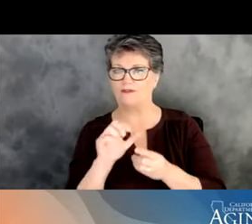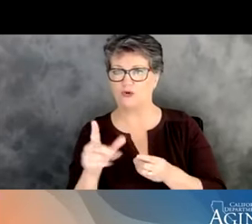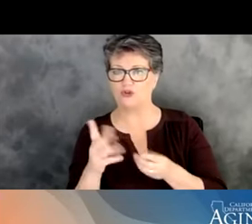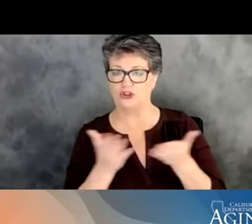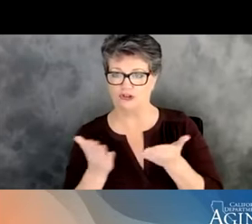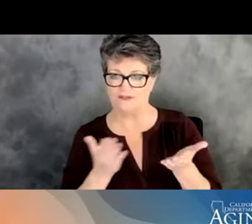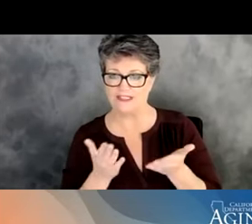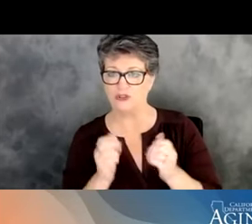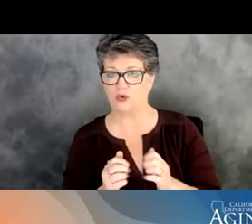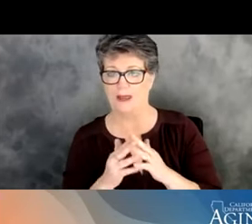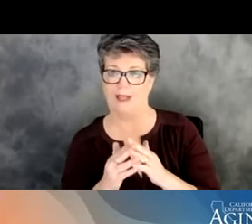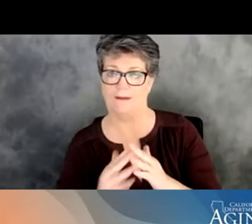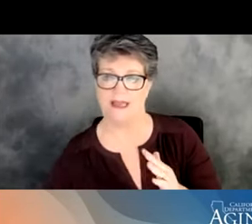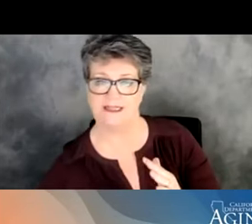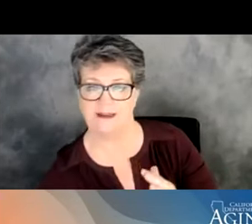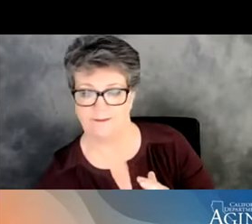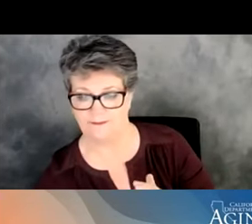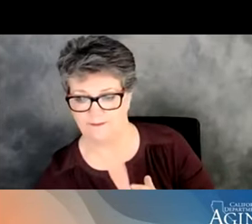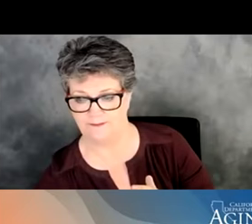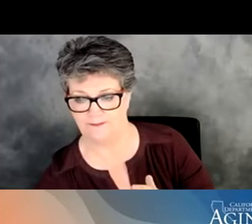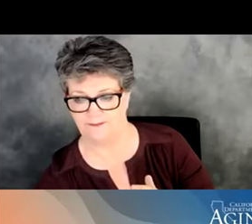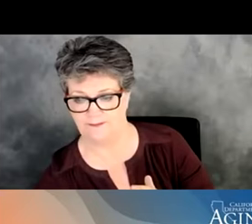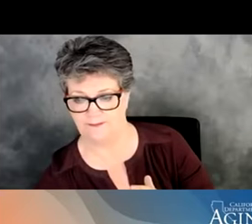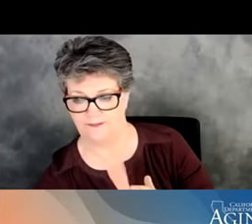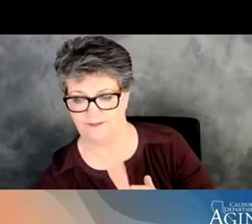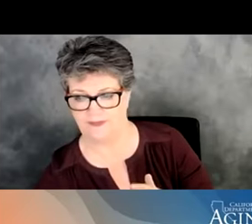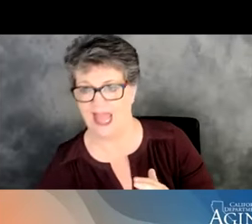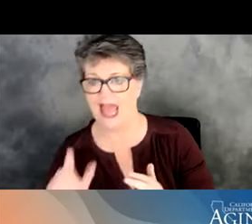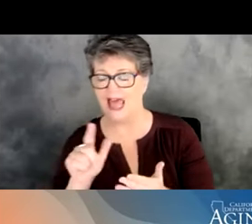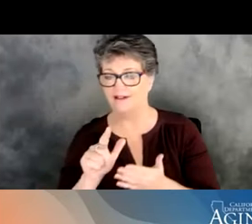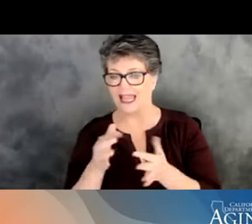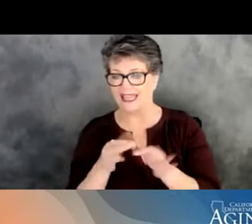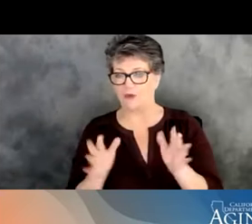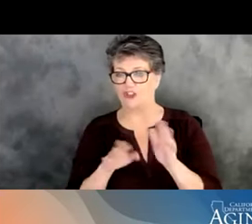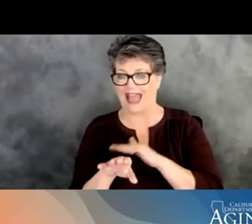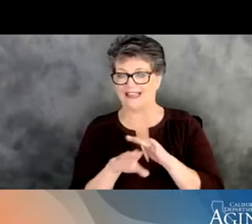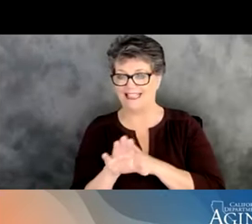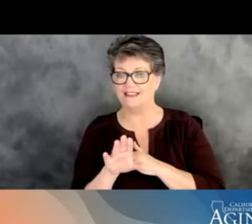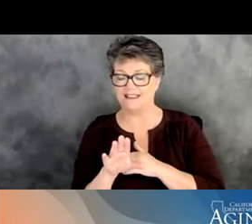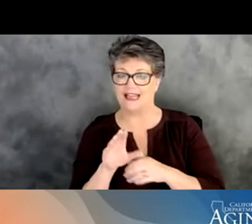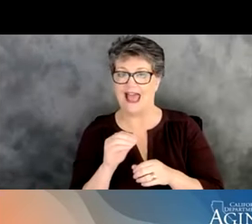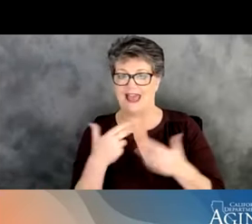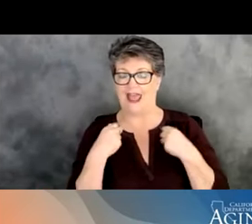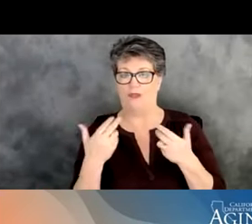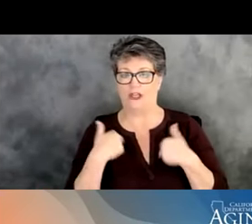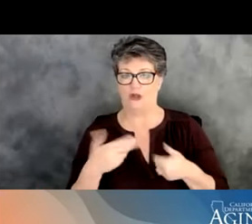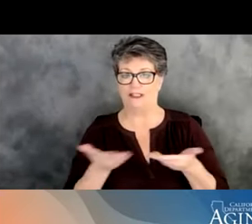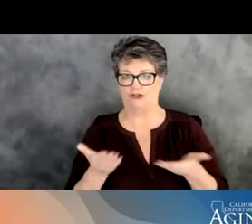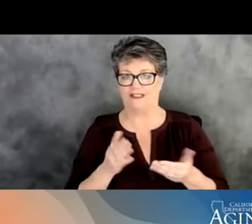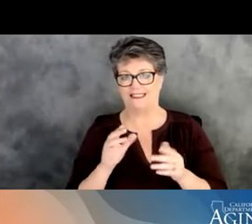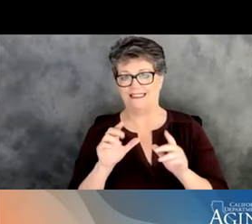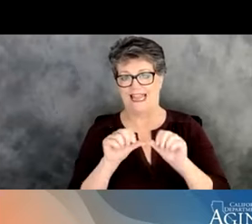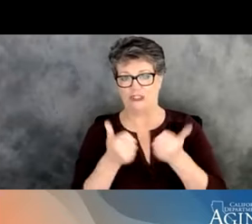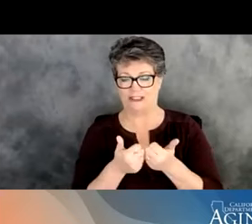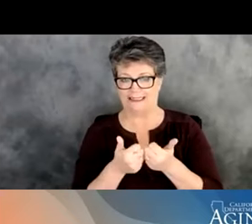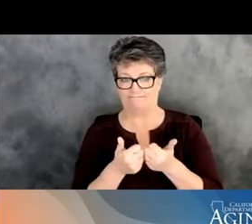to implement some language access services, the Language Access Initiative at the Health and Human Services Agency. Of